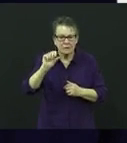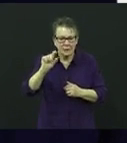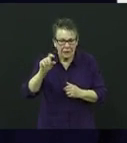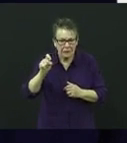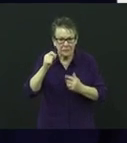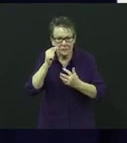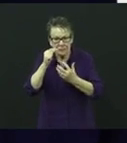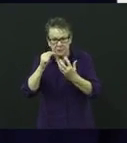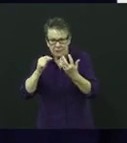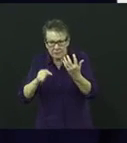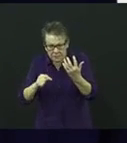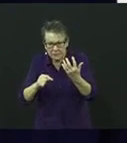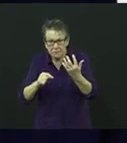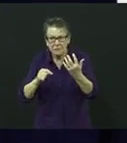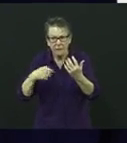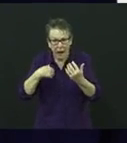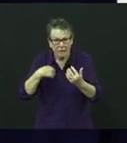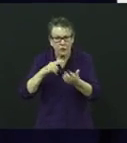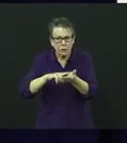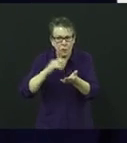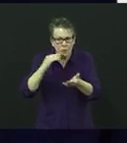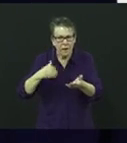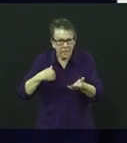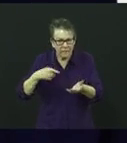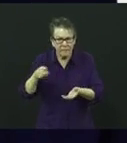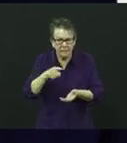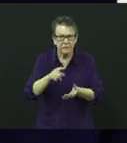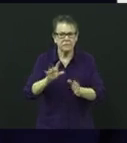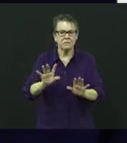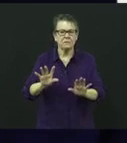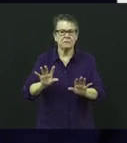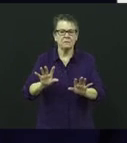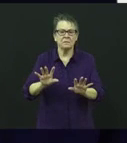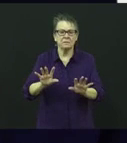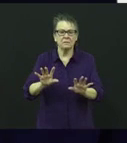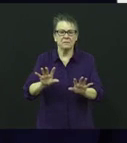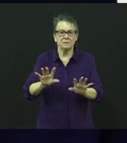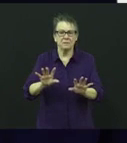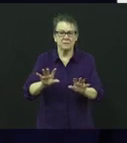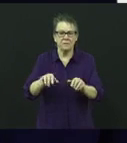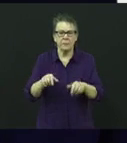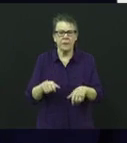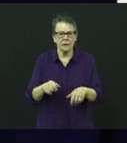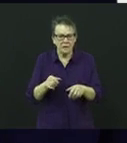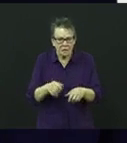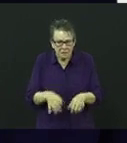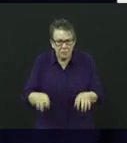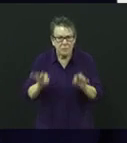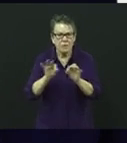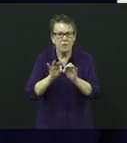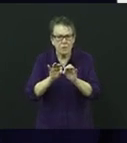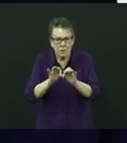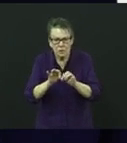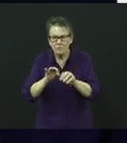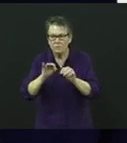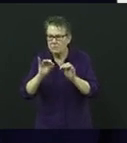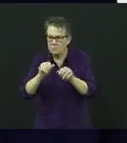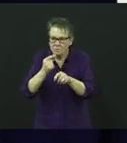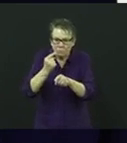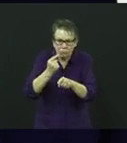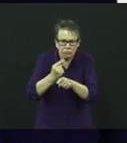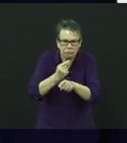this anticipated need in order to have the bed capacity required to give these patients the care they deserve.